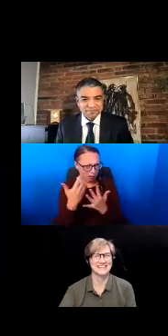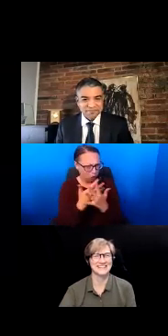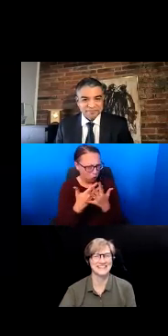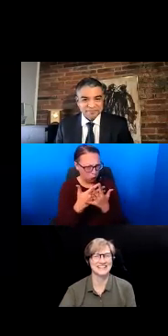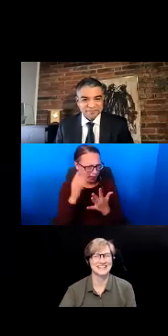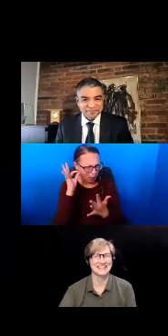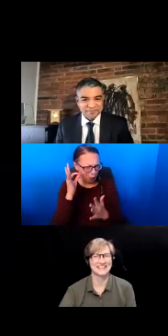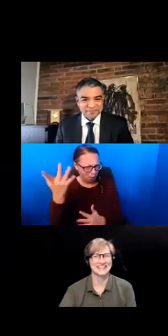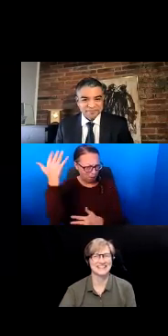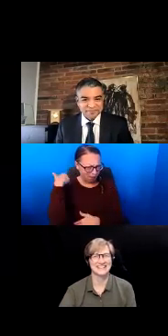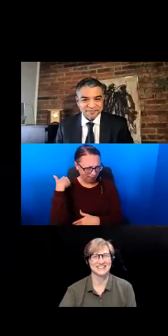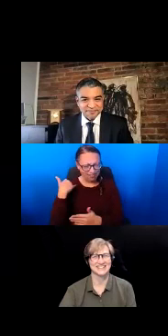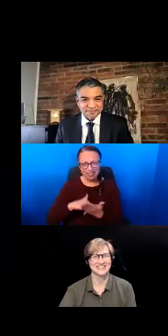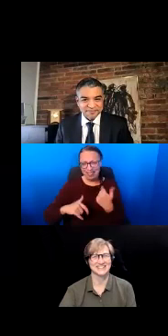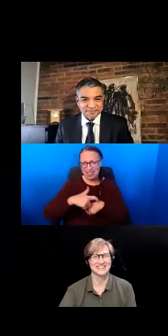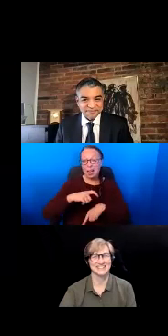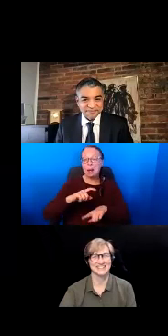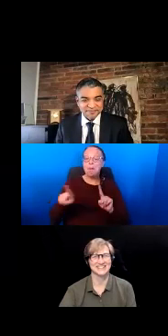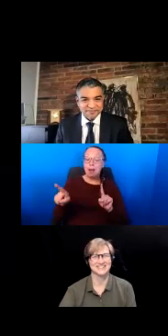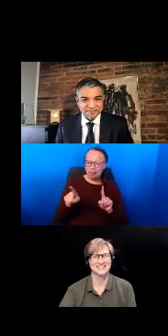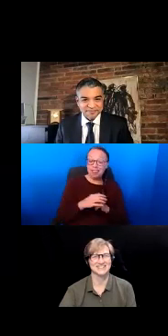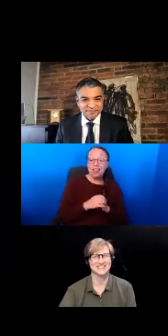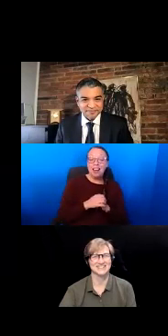mistaken. But you were as